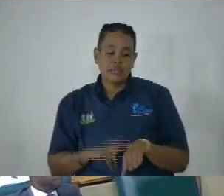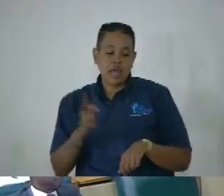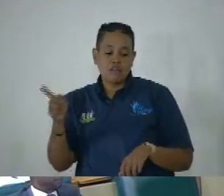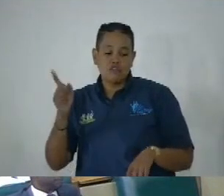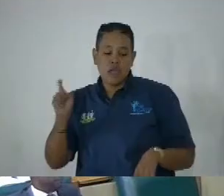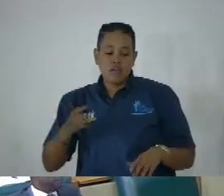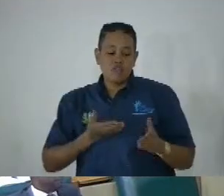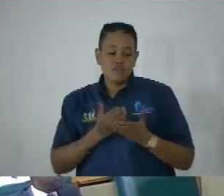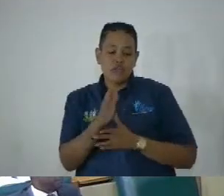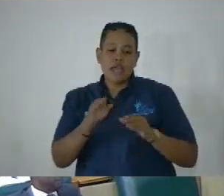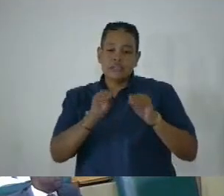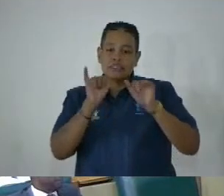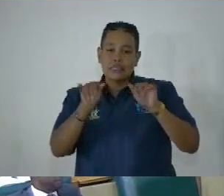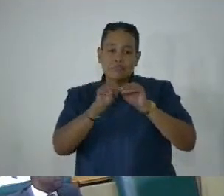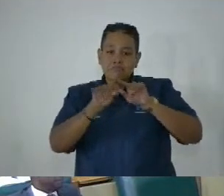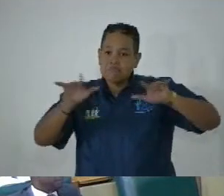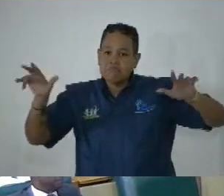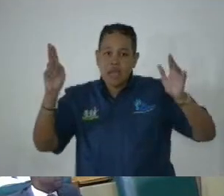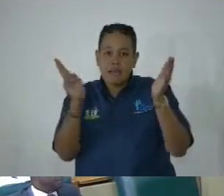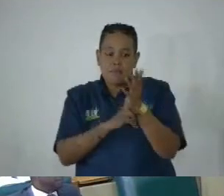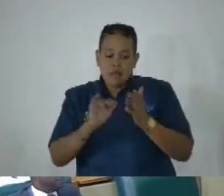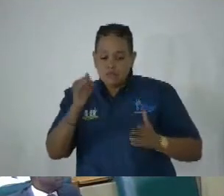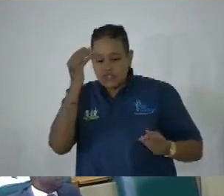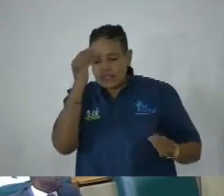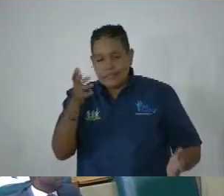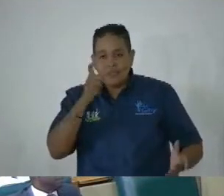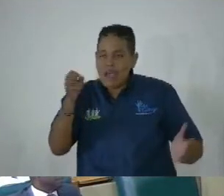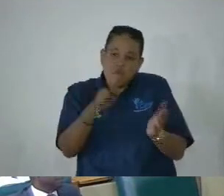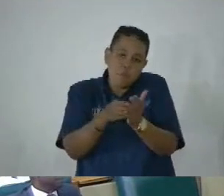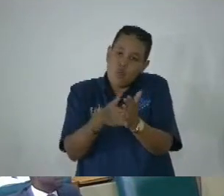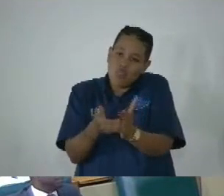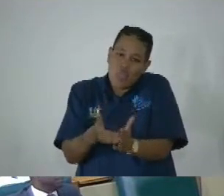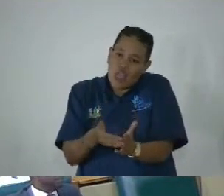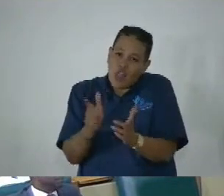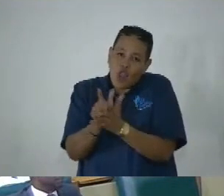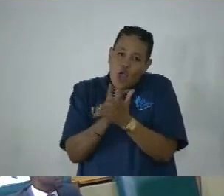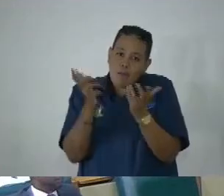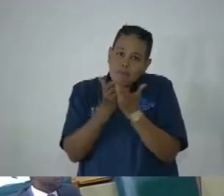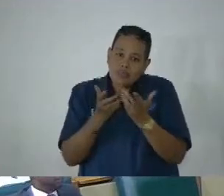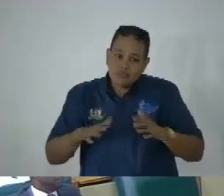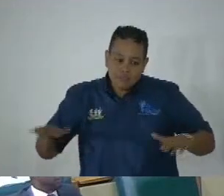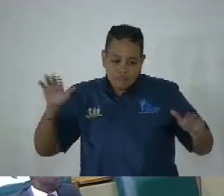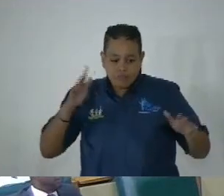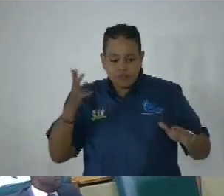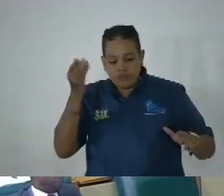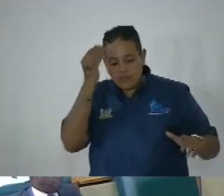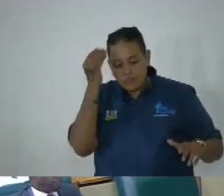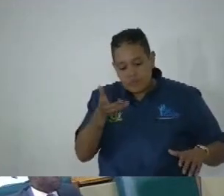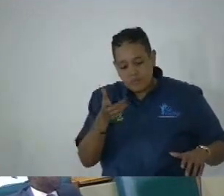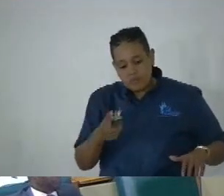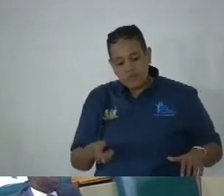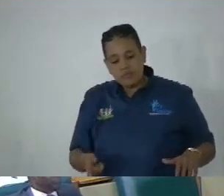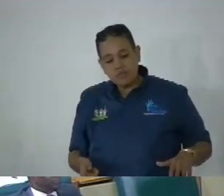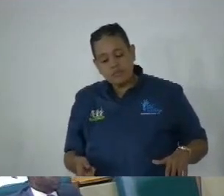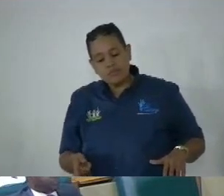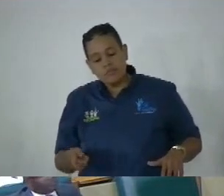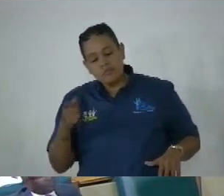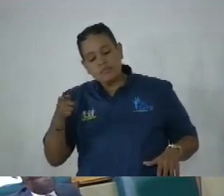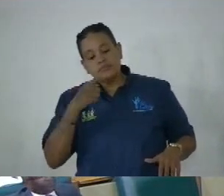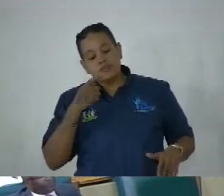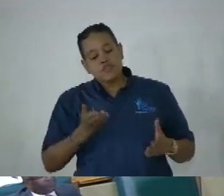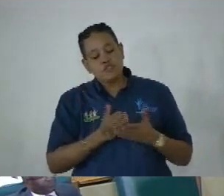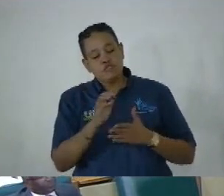right across the board. Yes. I'm just saying. Well, Mr. President, I am no lawyer myself. What you're saying there, if it says the right